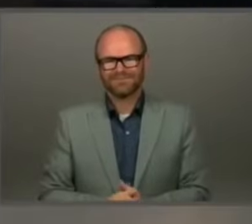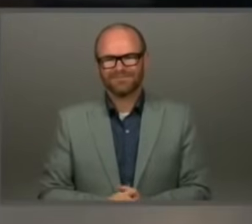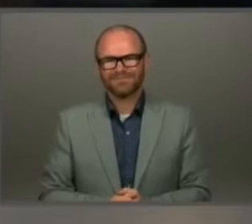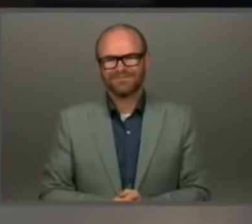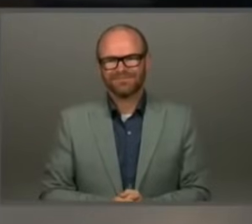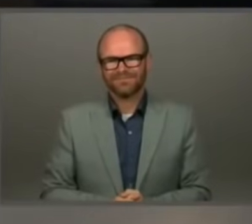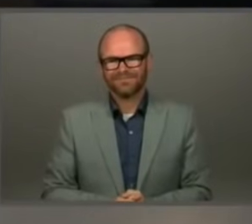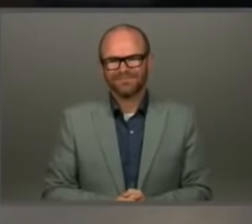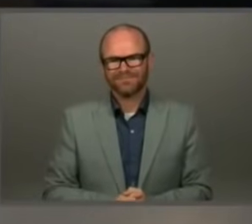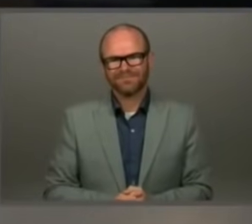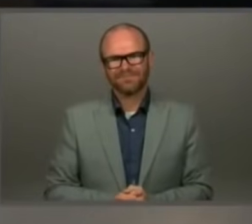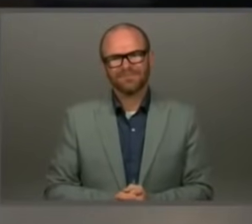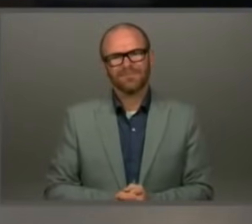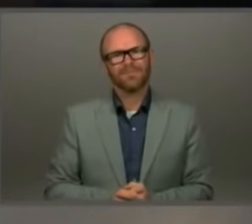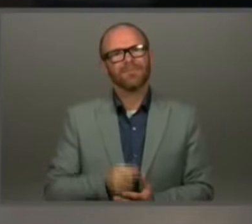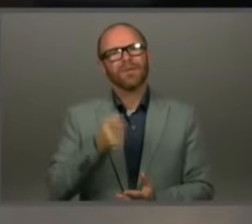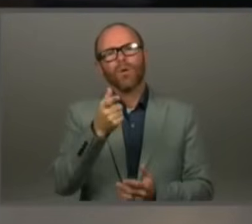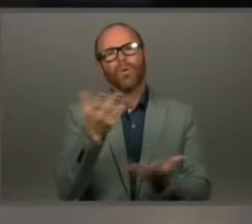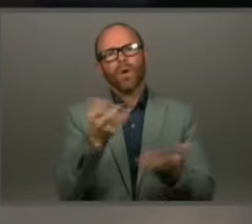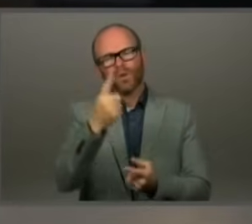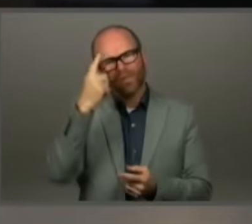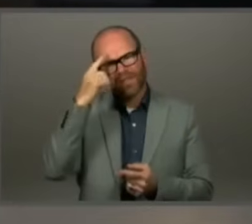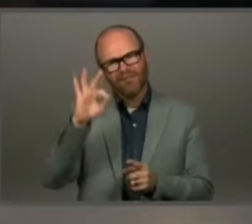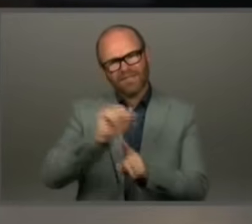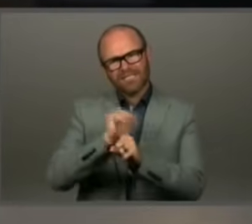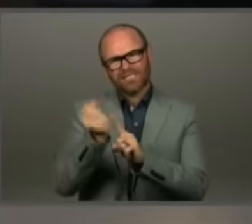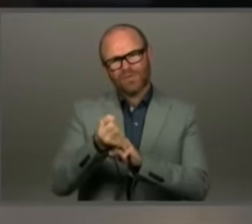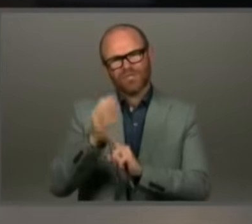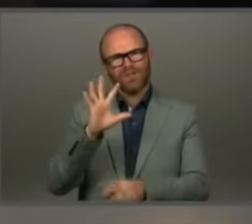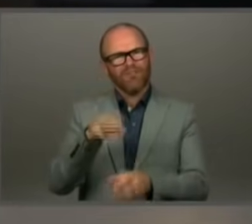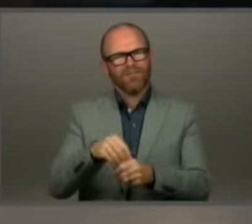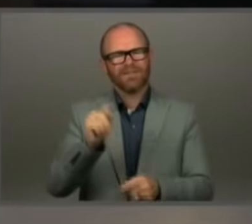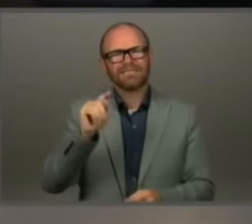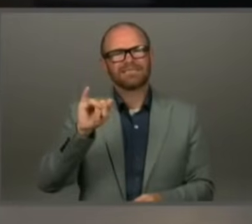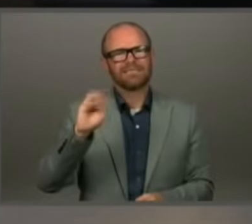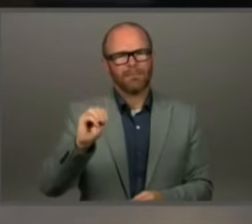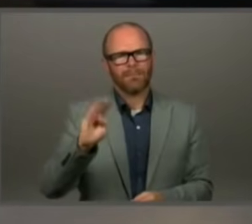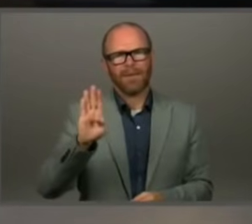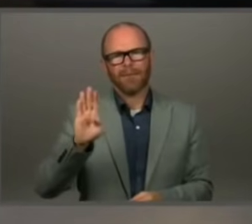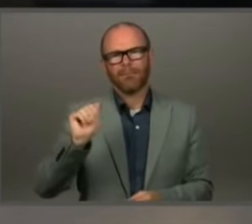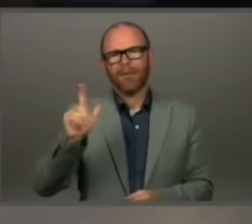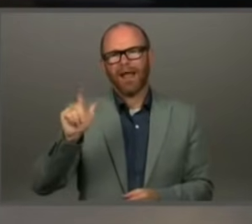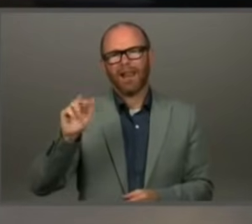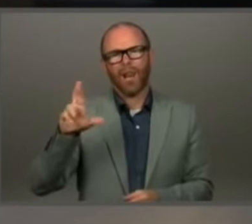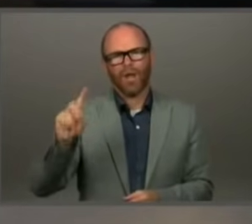What do you make of the situation involving Tim Ballard? What do I make of it?